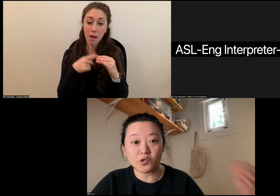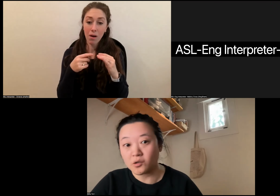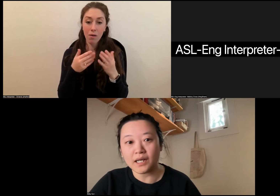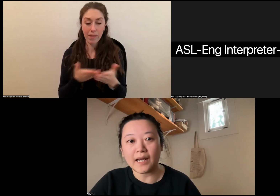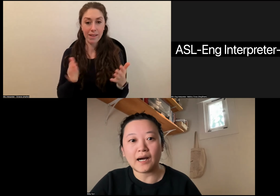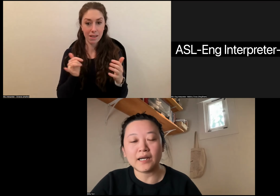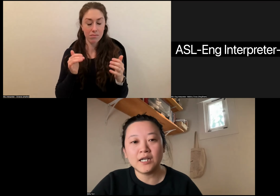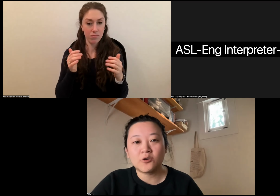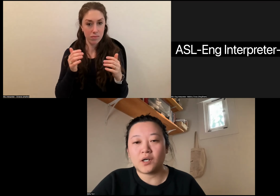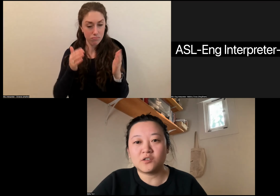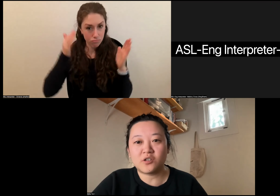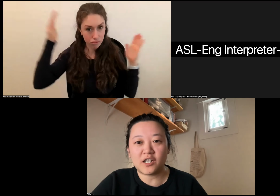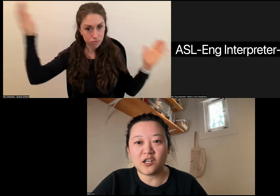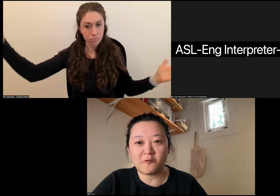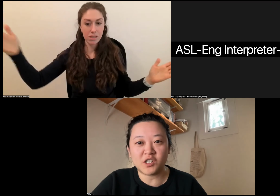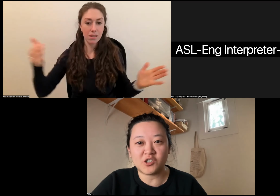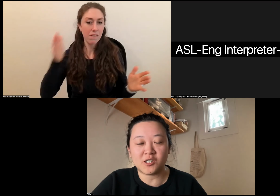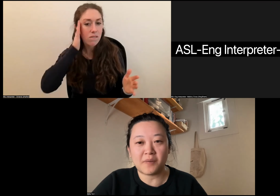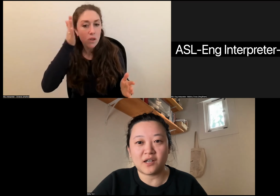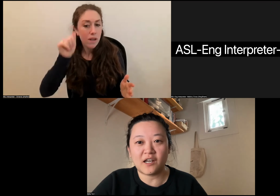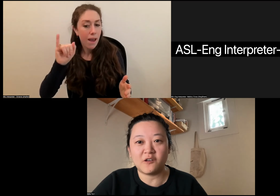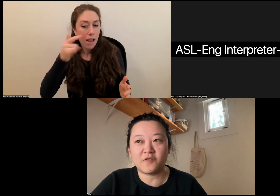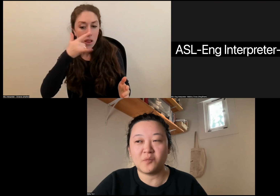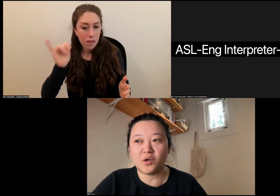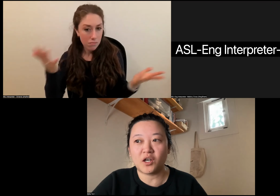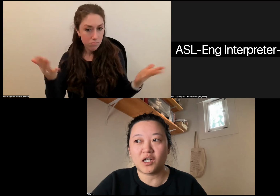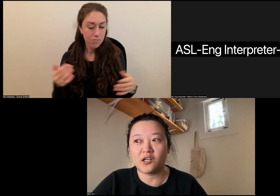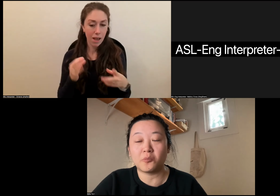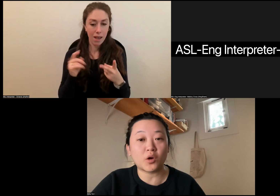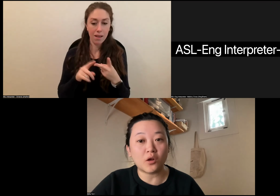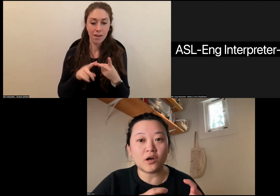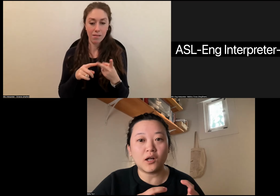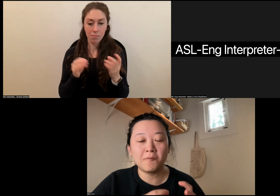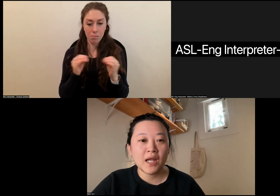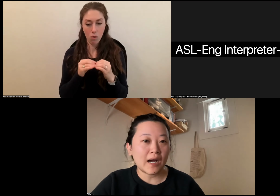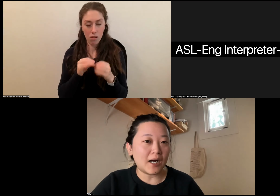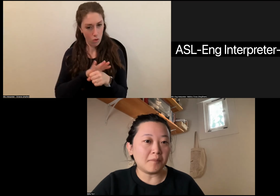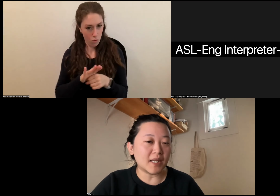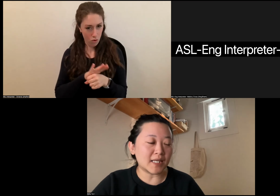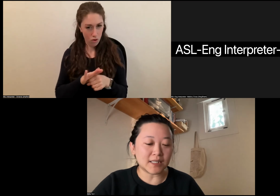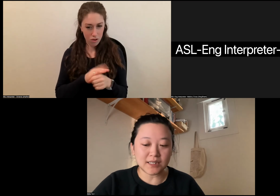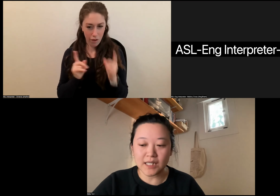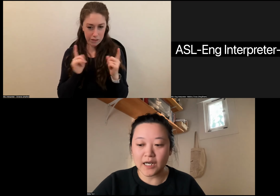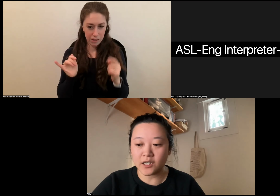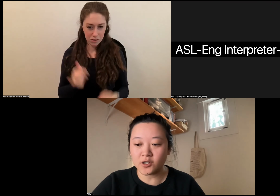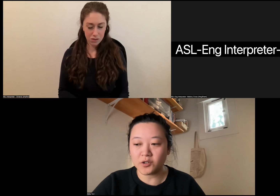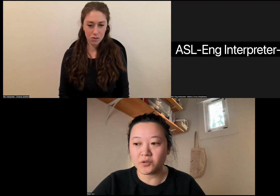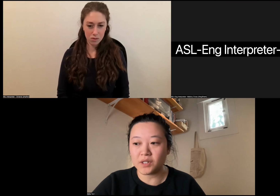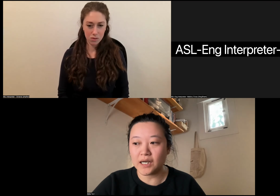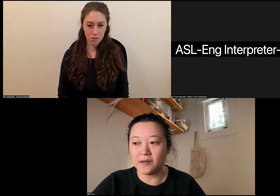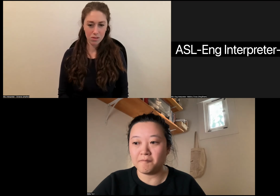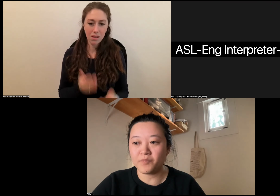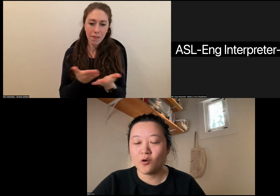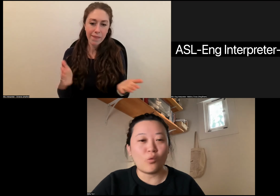the future in AI. We're also talking conversations about kind of the more local things that